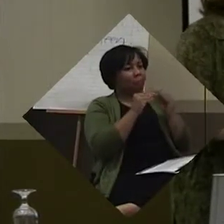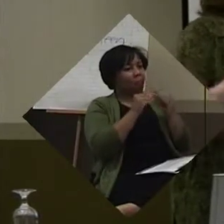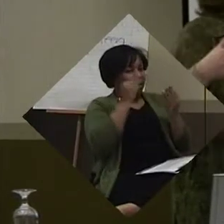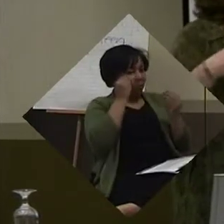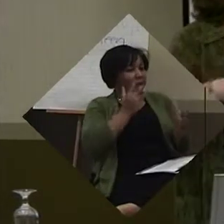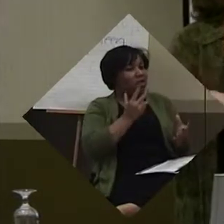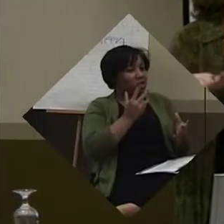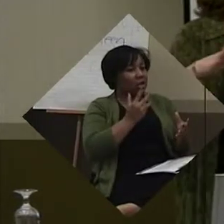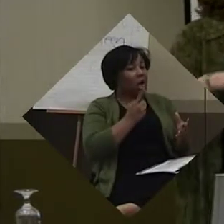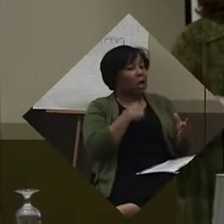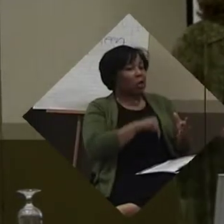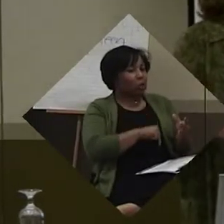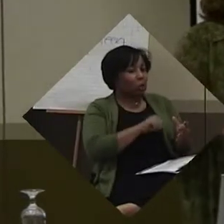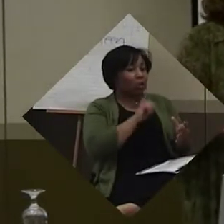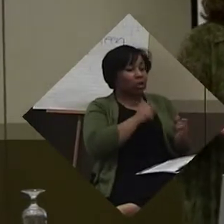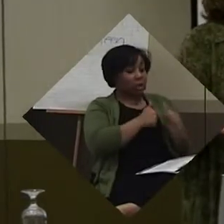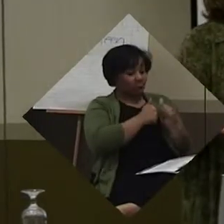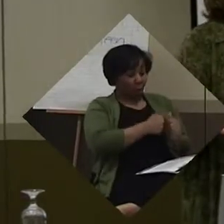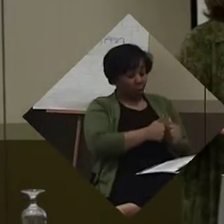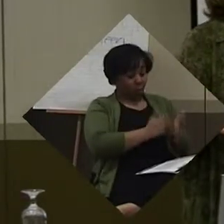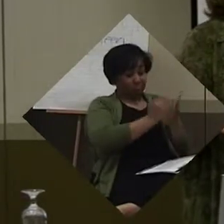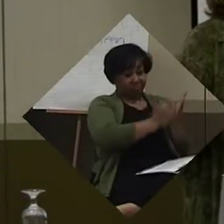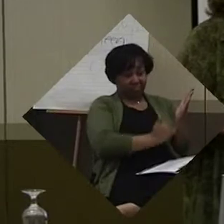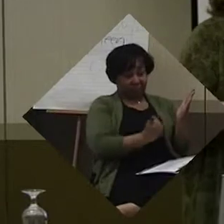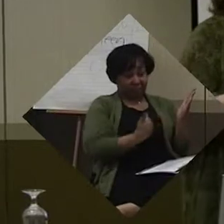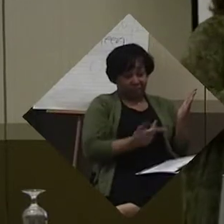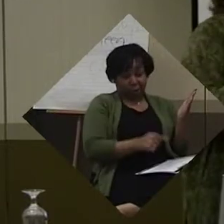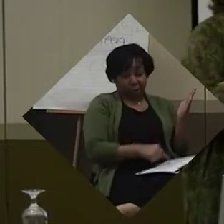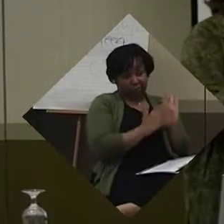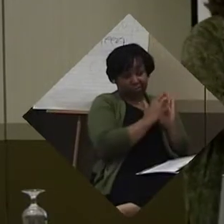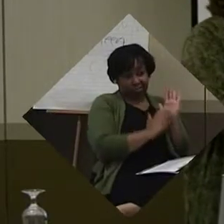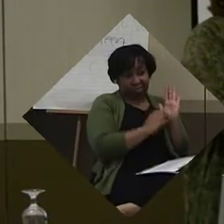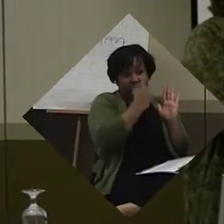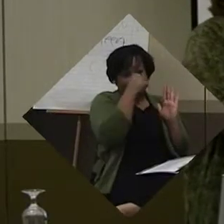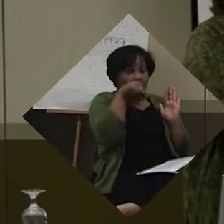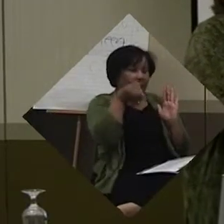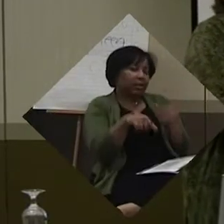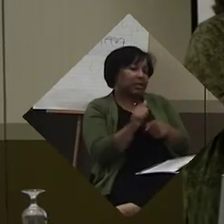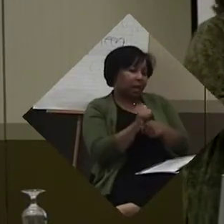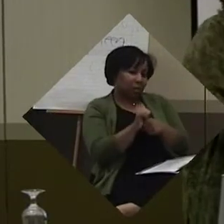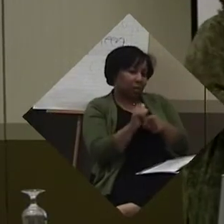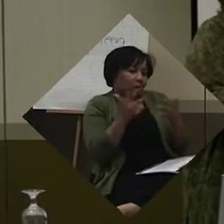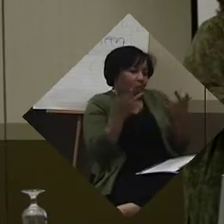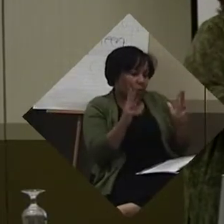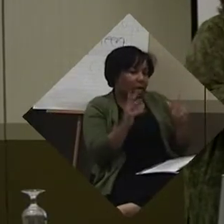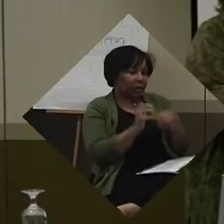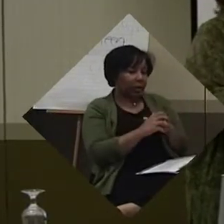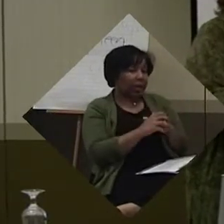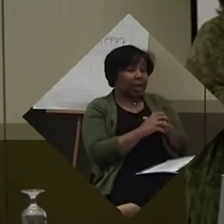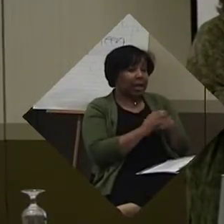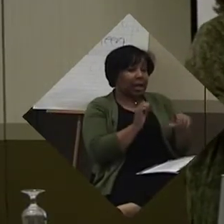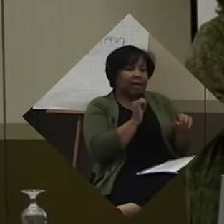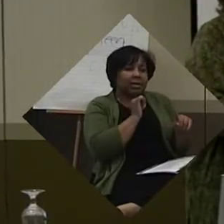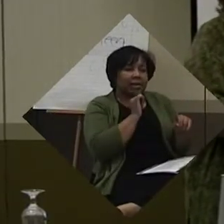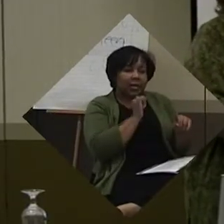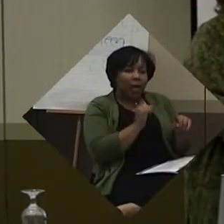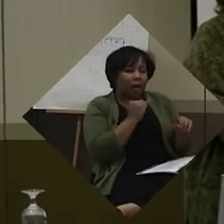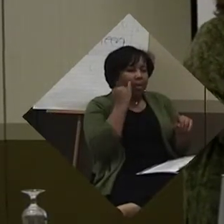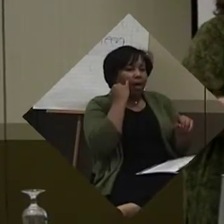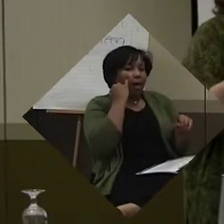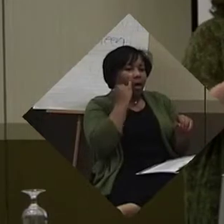information. So we're just kind of going off of what we have here for purposes of this exercise, and it's not going to be the